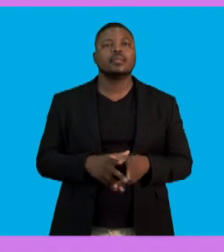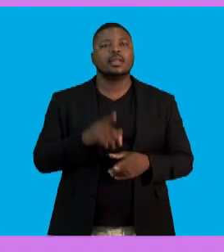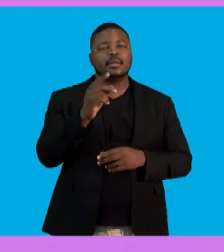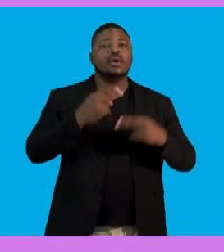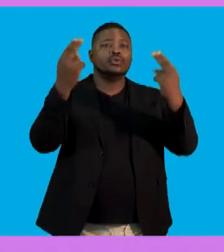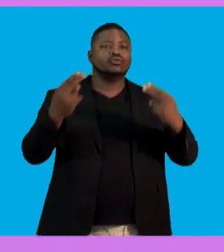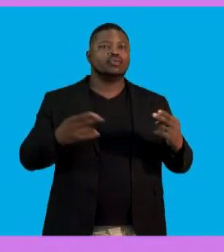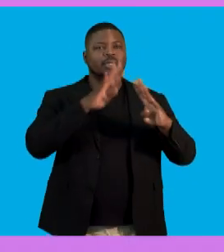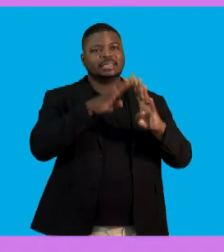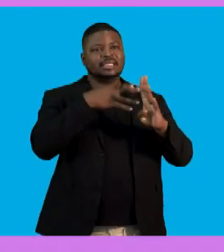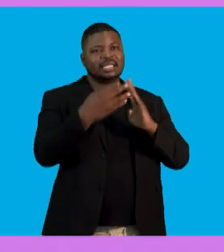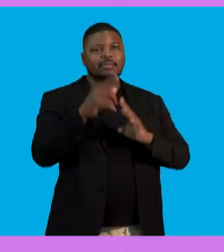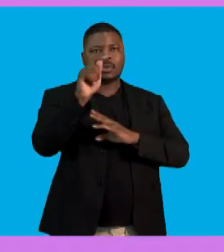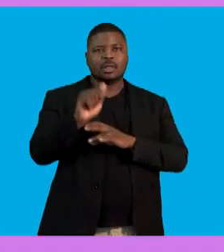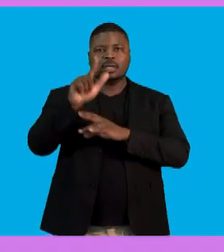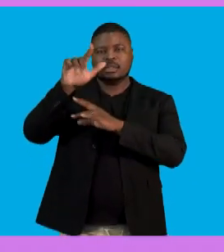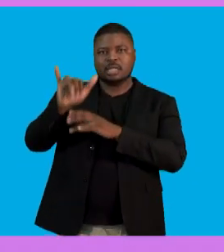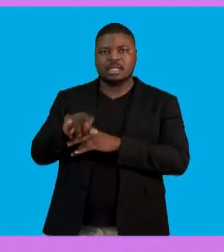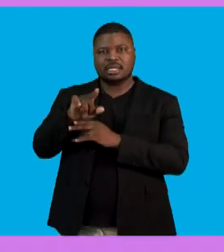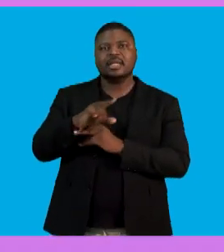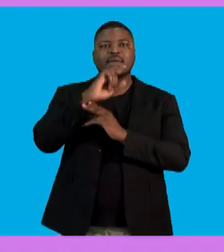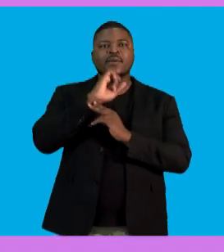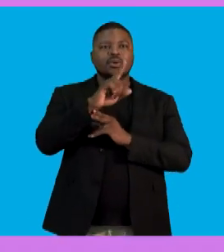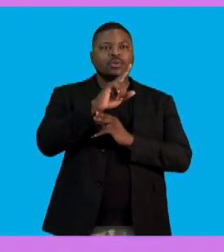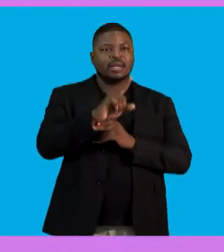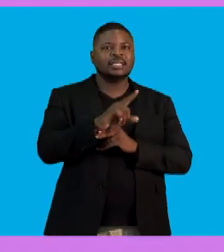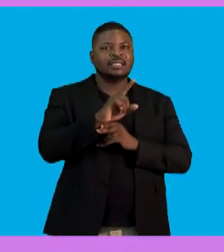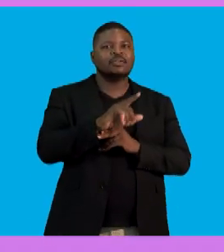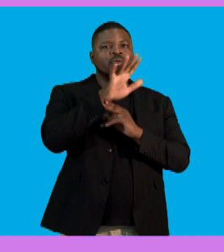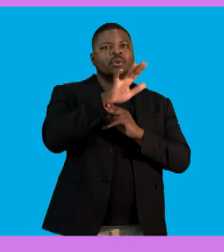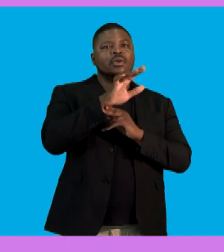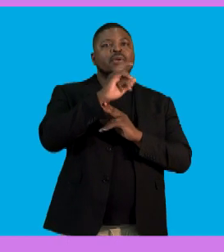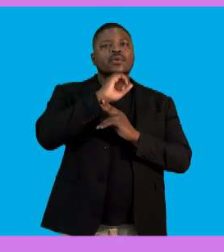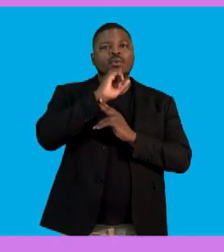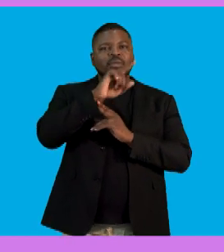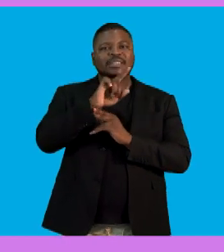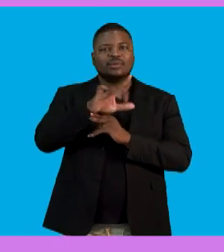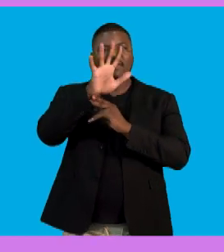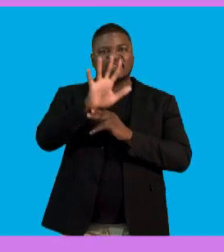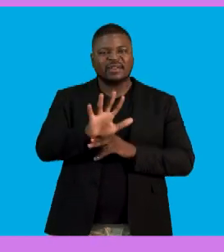Draw a tally table from the data below using intervals of 5.